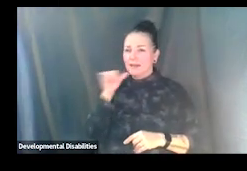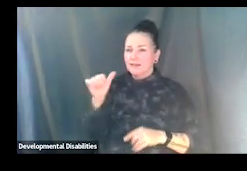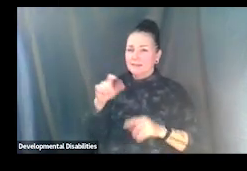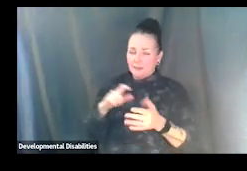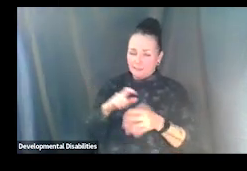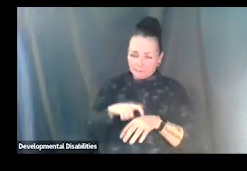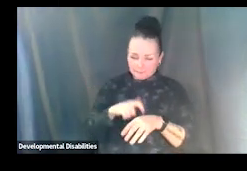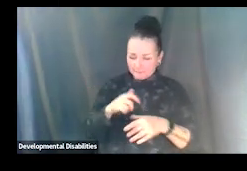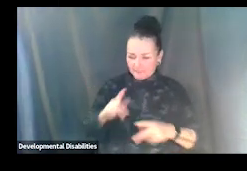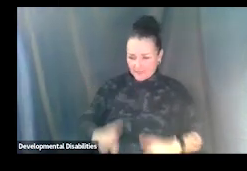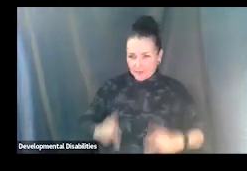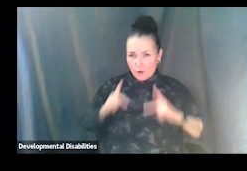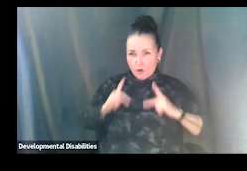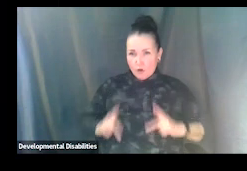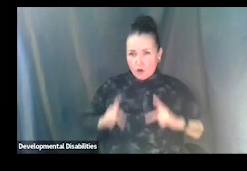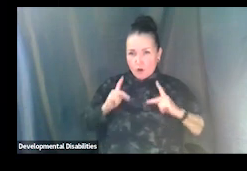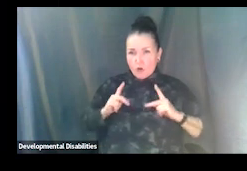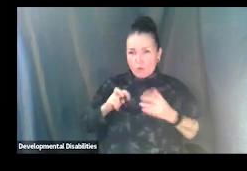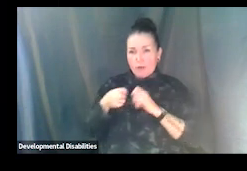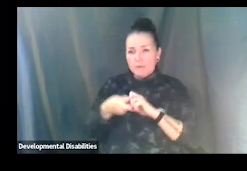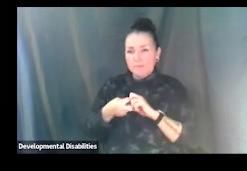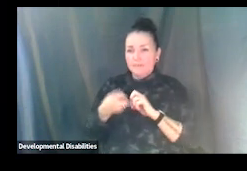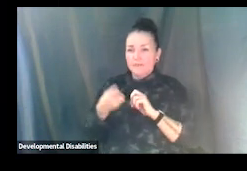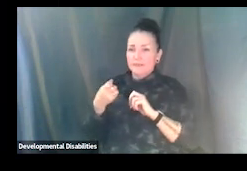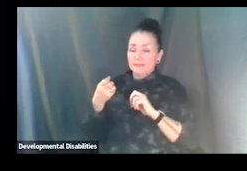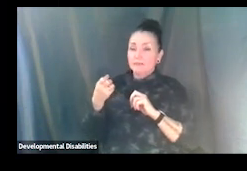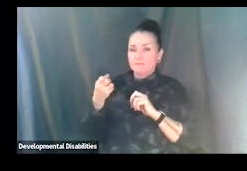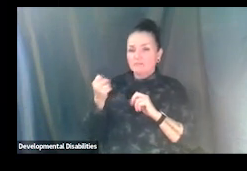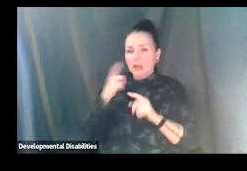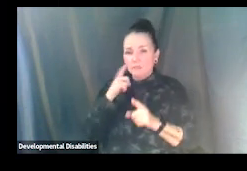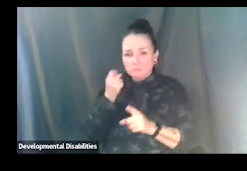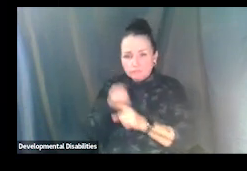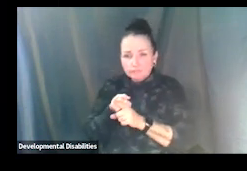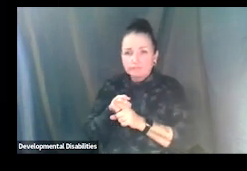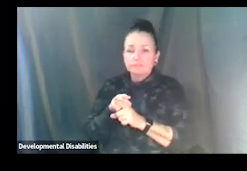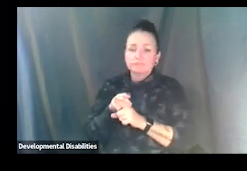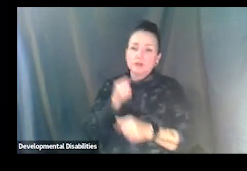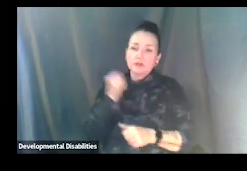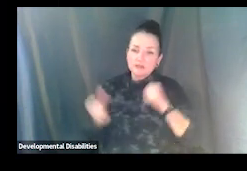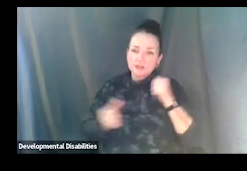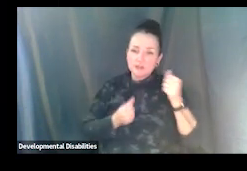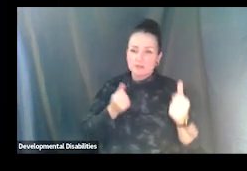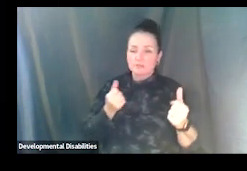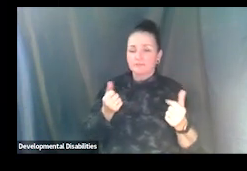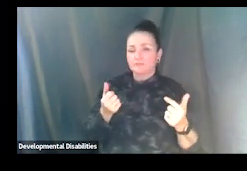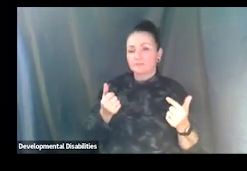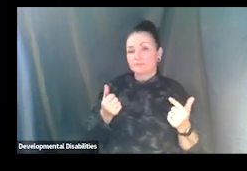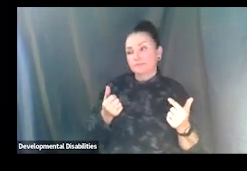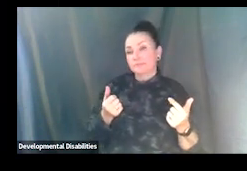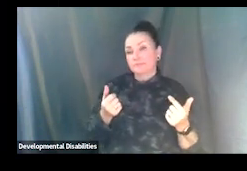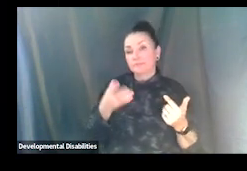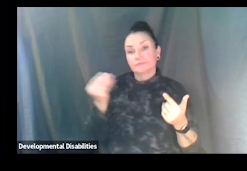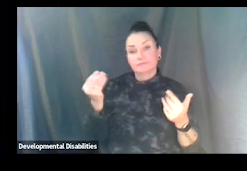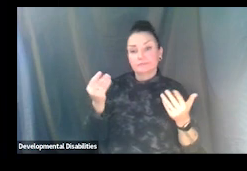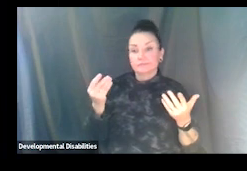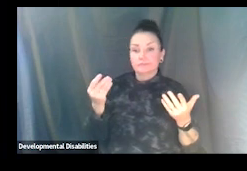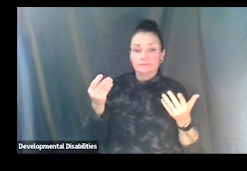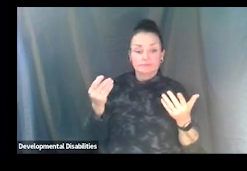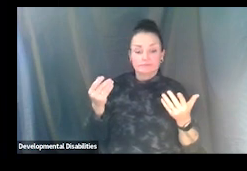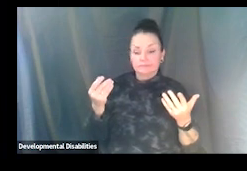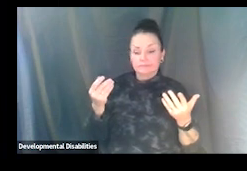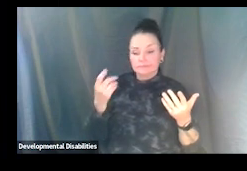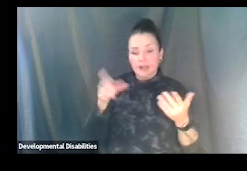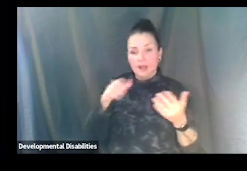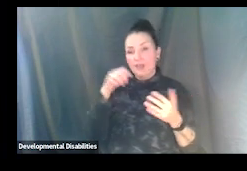explanations. It's not always easy to examine people, right? So you'd often wonder about dental problems, but getting people in to see a dentist quickly isn't always easy, and